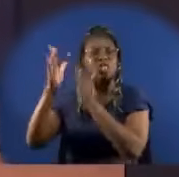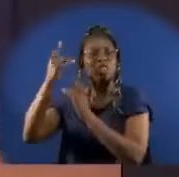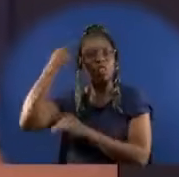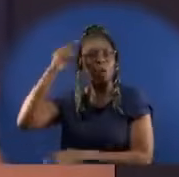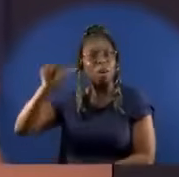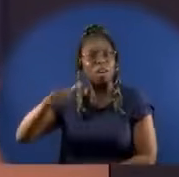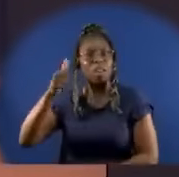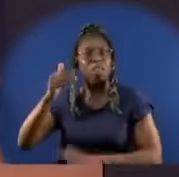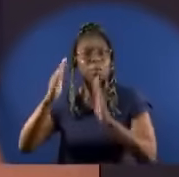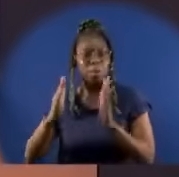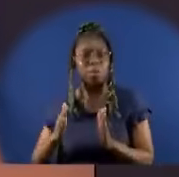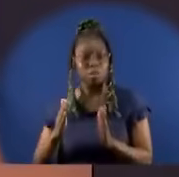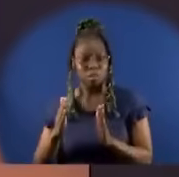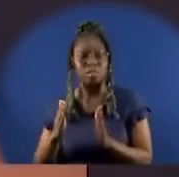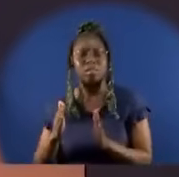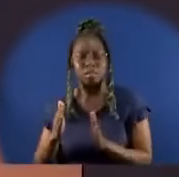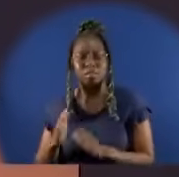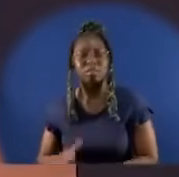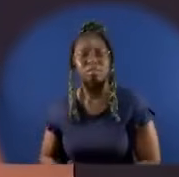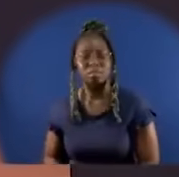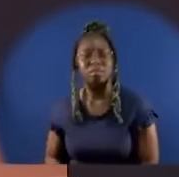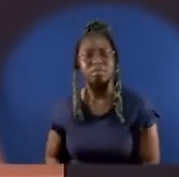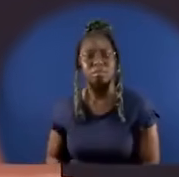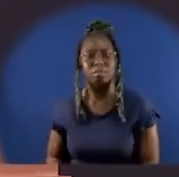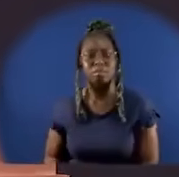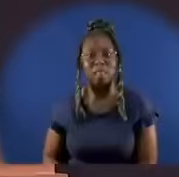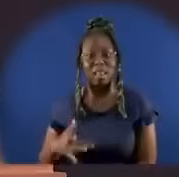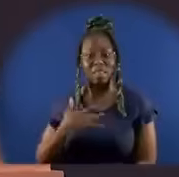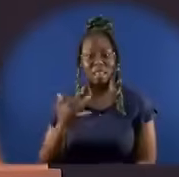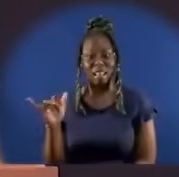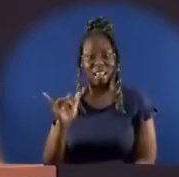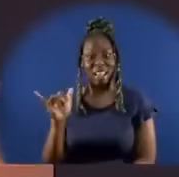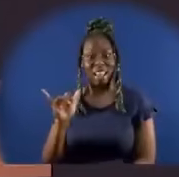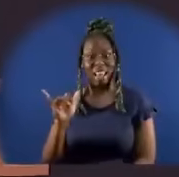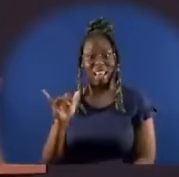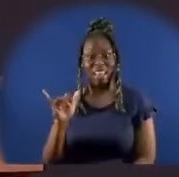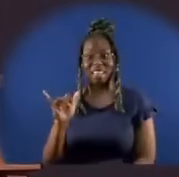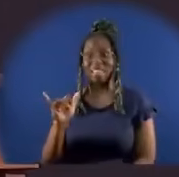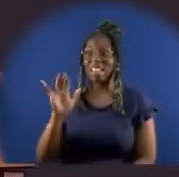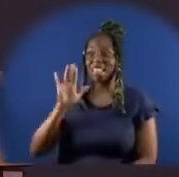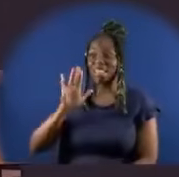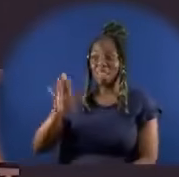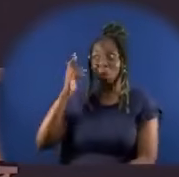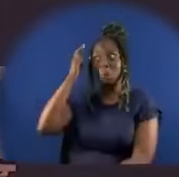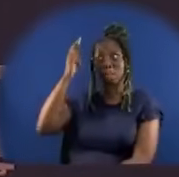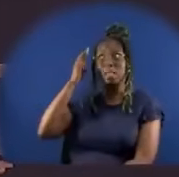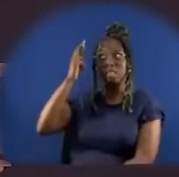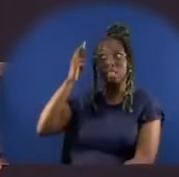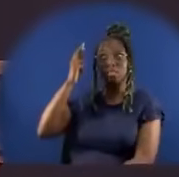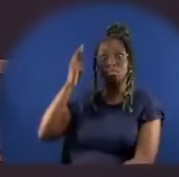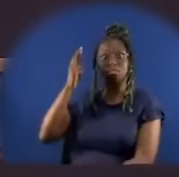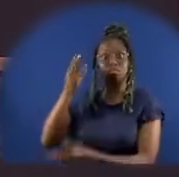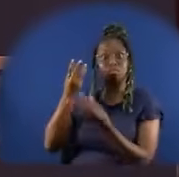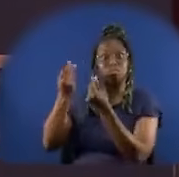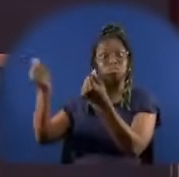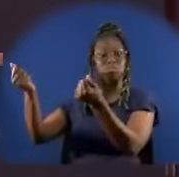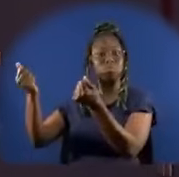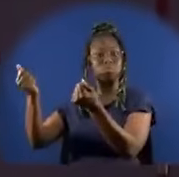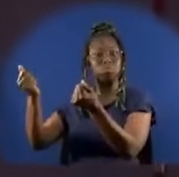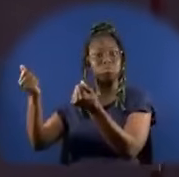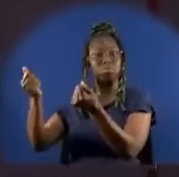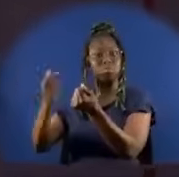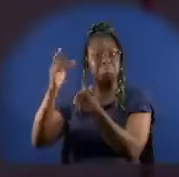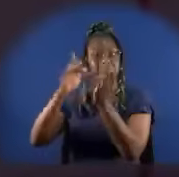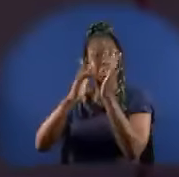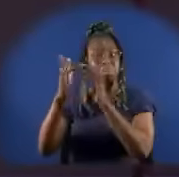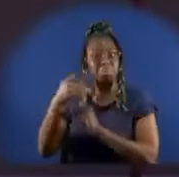on behalf of somebody else. It seems that the compelling argument worked Because verse 6 says, Jesus said, all right, let's go.